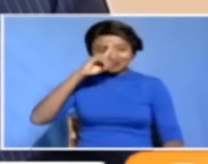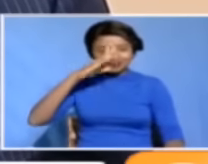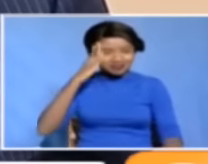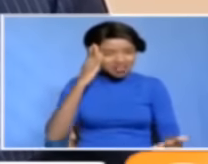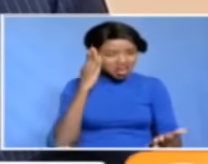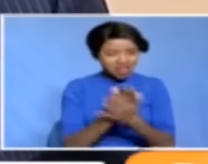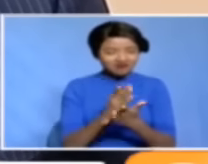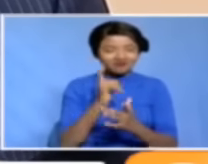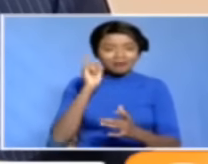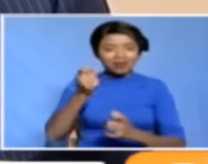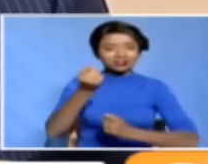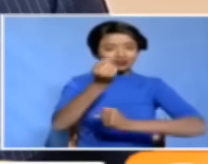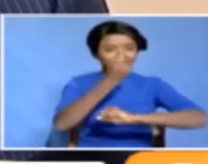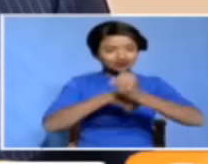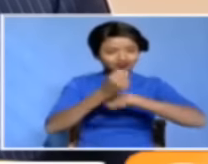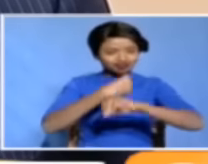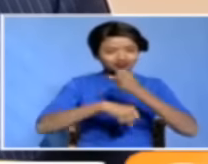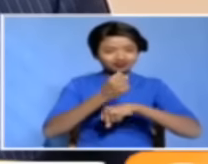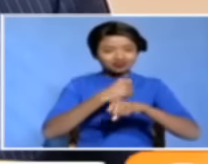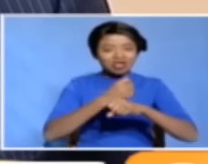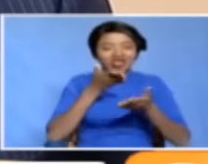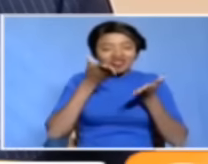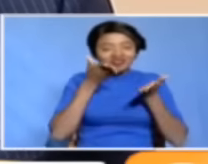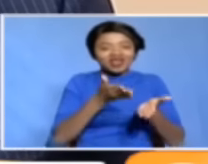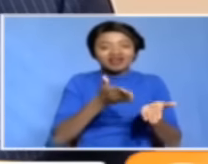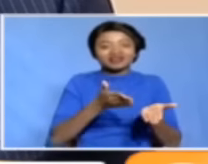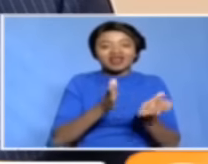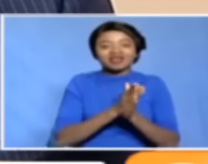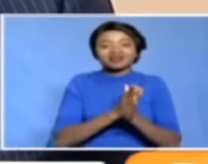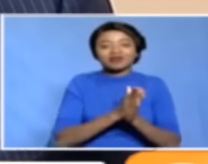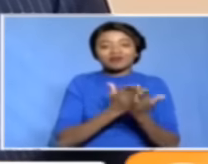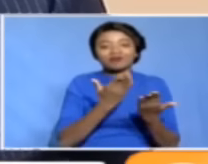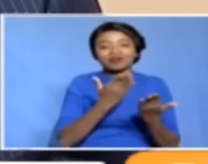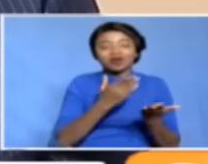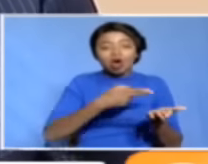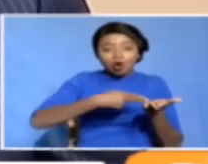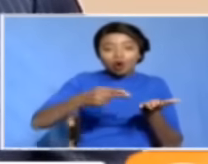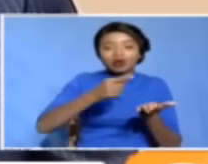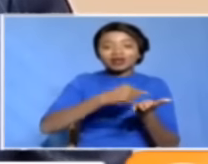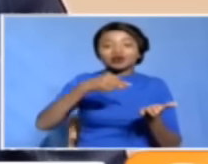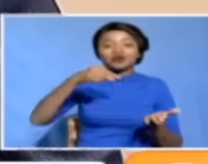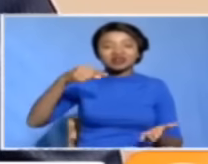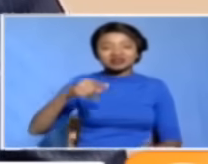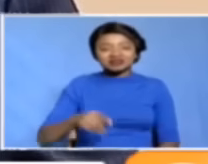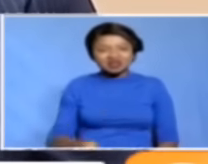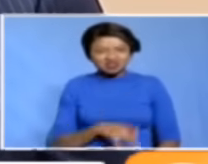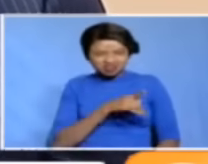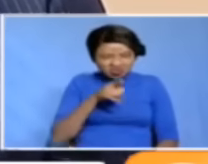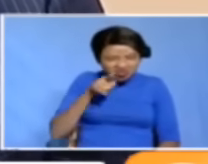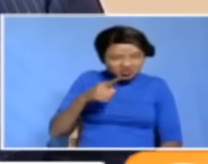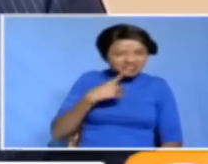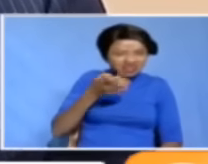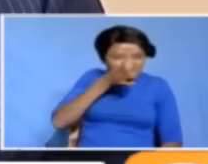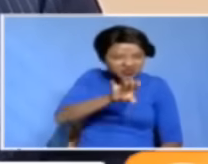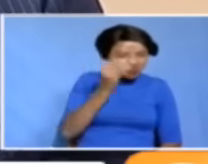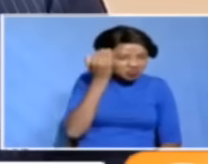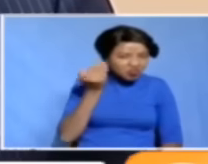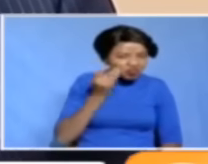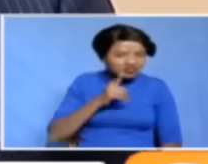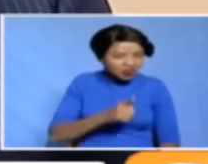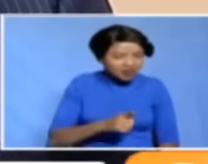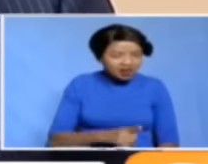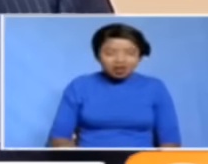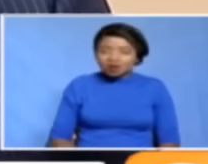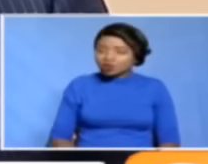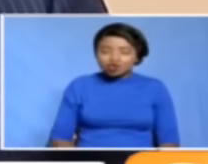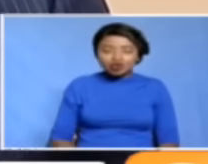must practice is provided in the Quran and the teachings. You're telling them to ignore this. That's what you're saying. No. I'm telling them ignore it with the